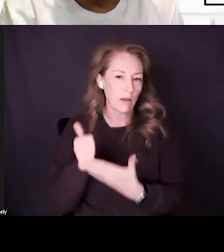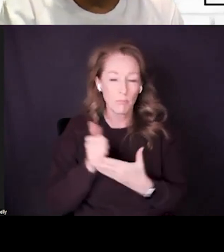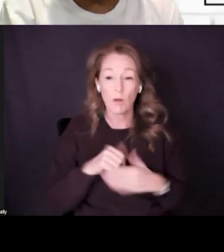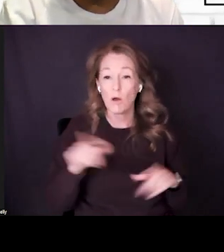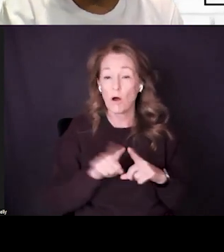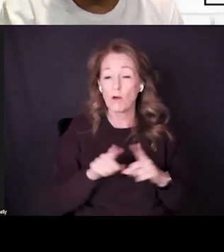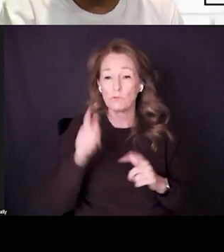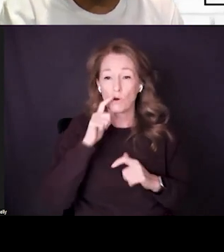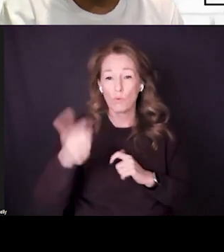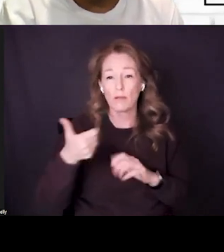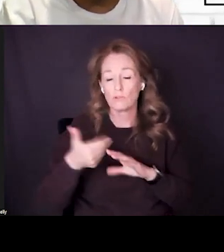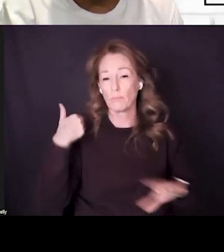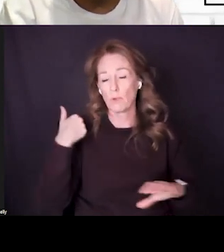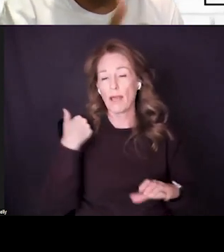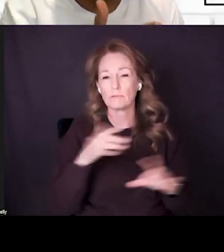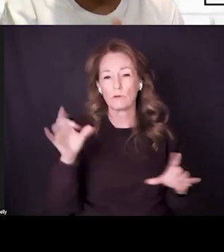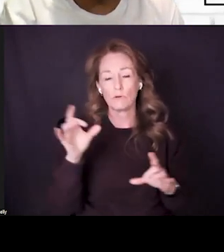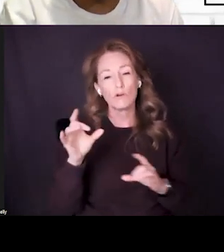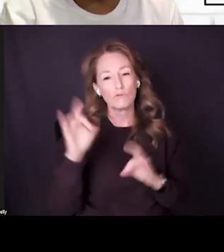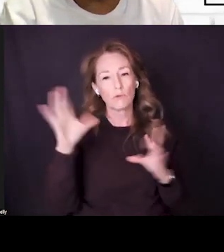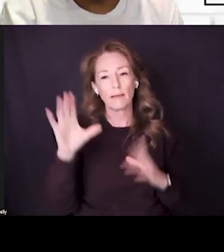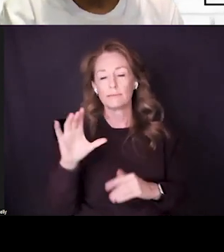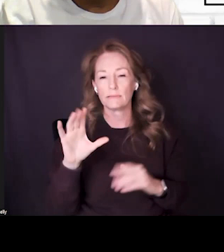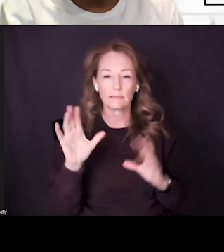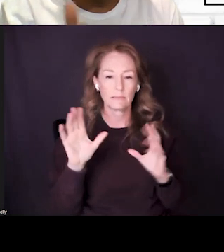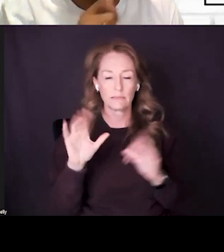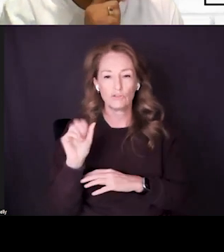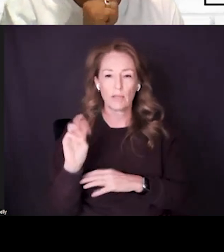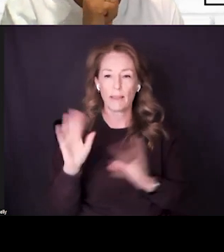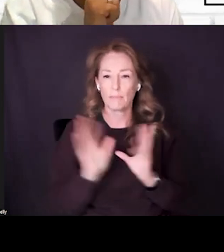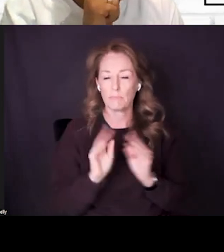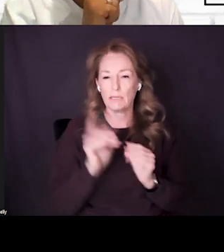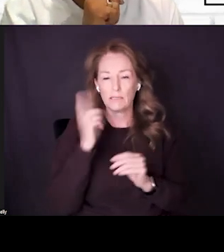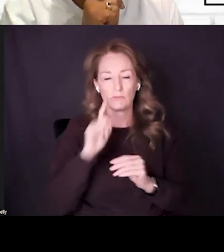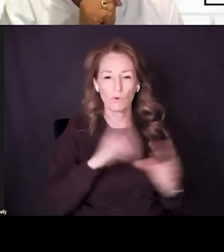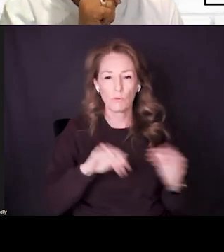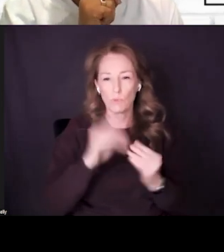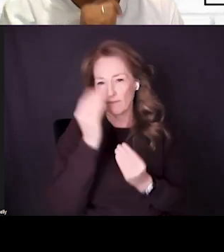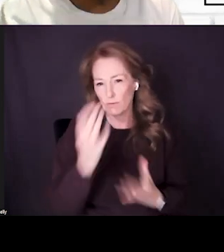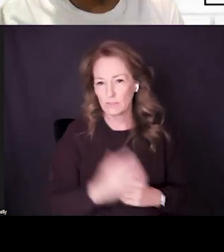past crisis jams to get information. Next slide, please.